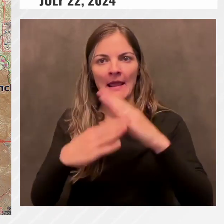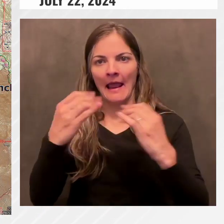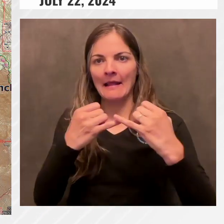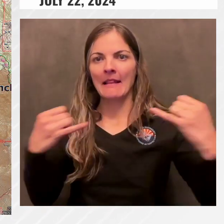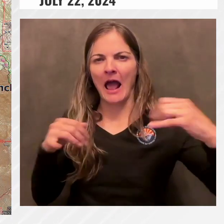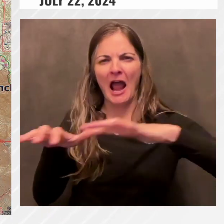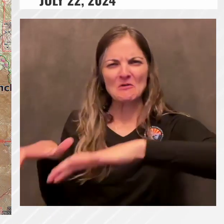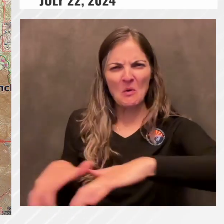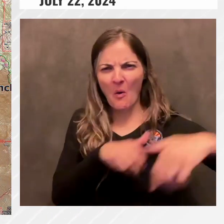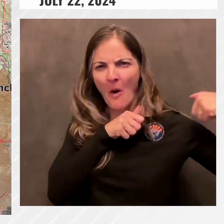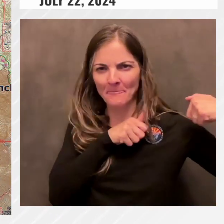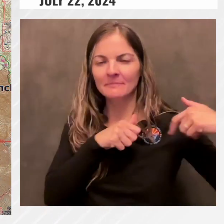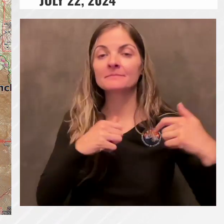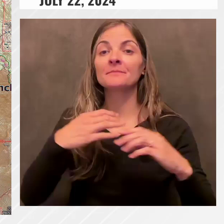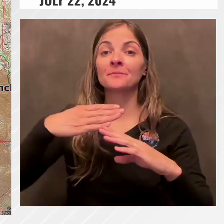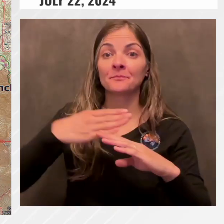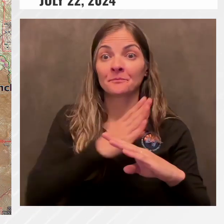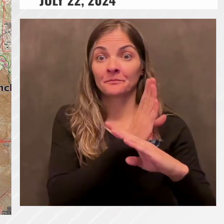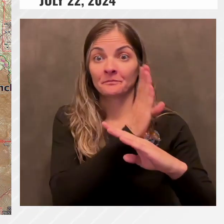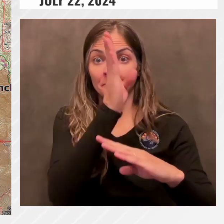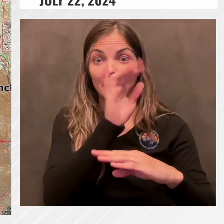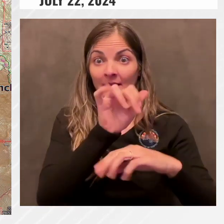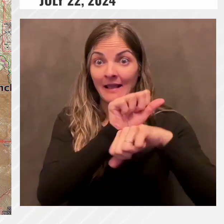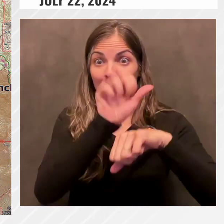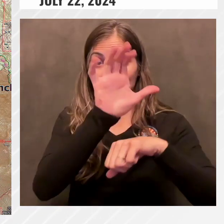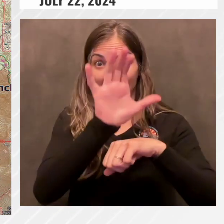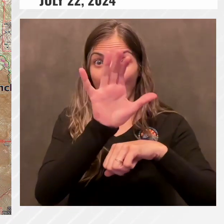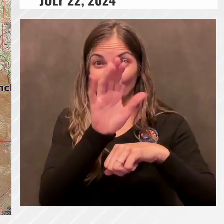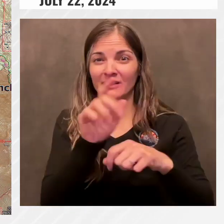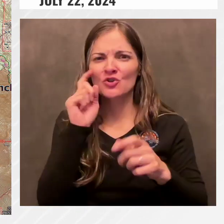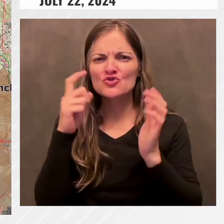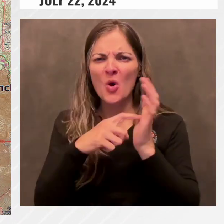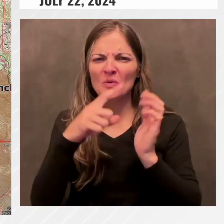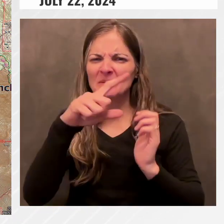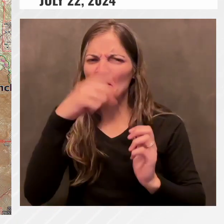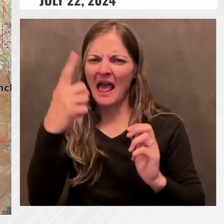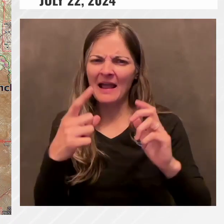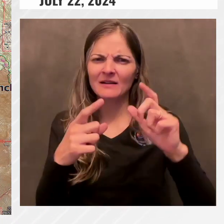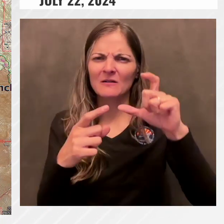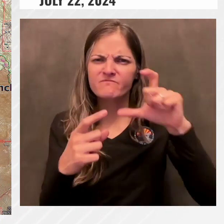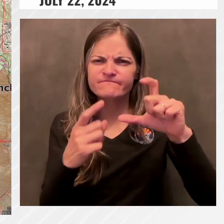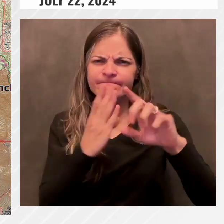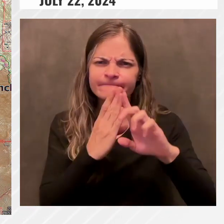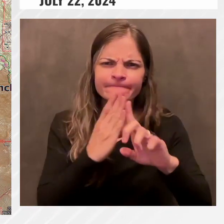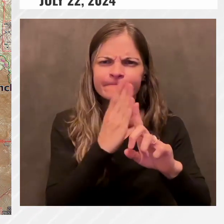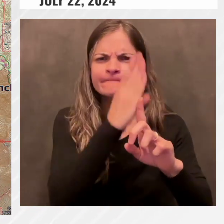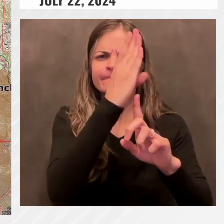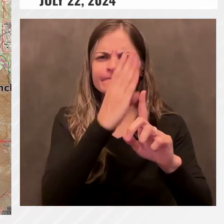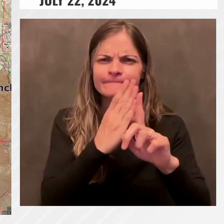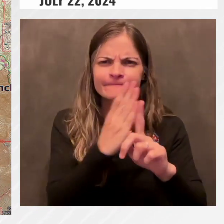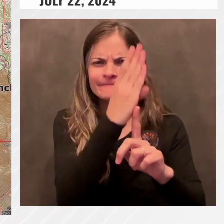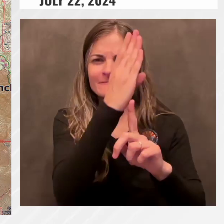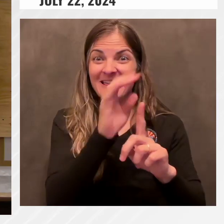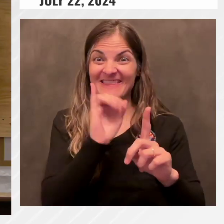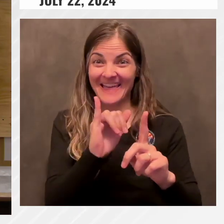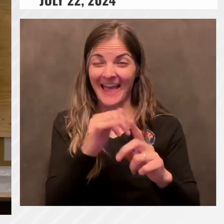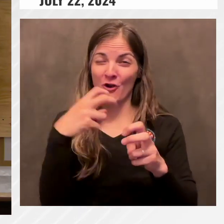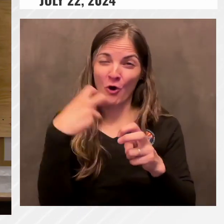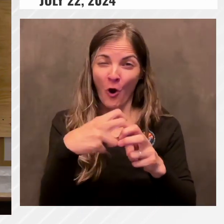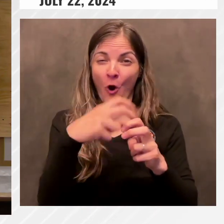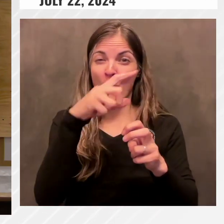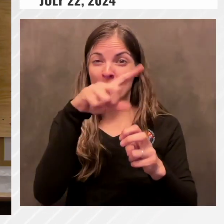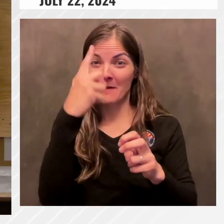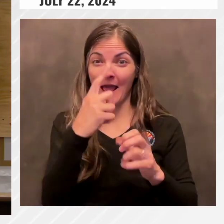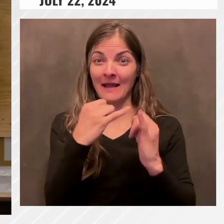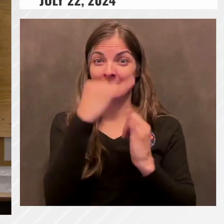you'll see some hard black line as it moves north up the 01 road. That hard black line is what we consider control